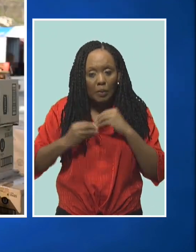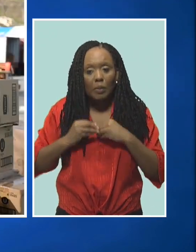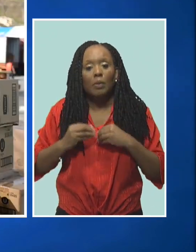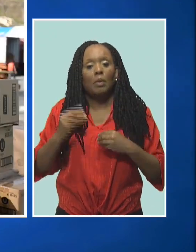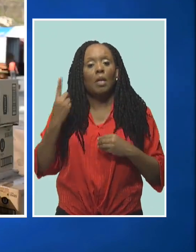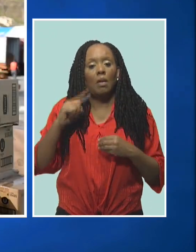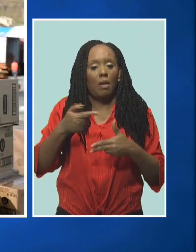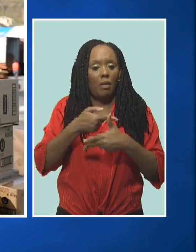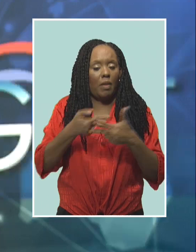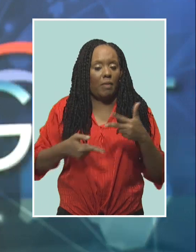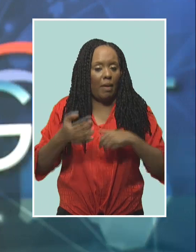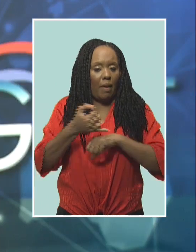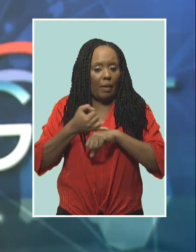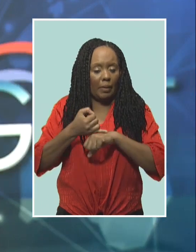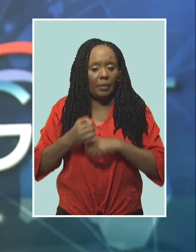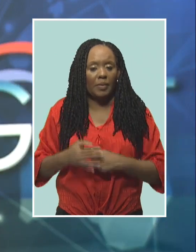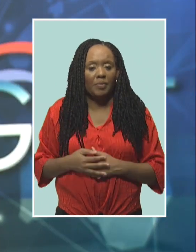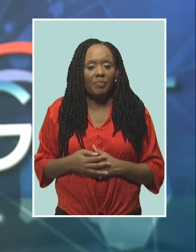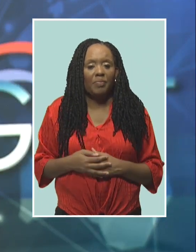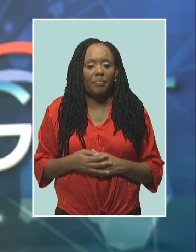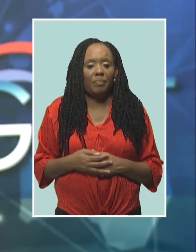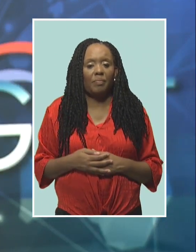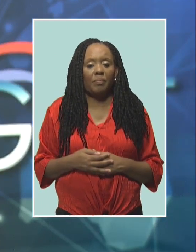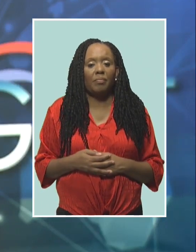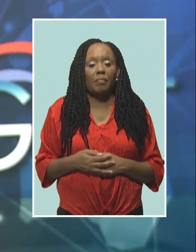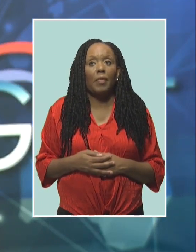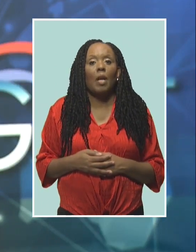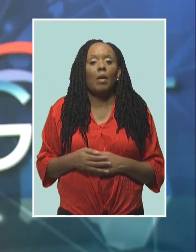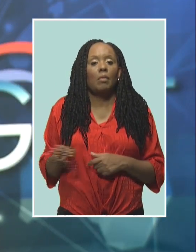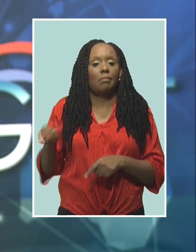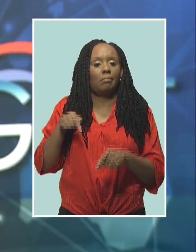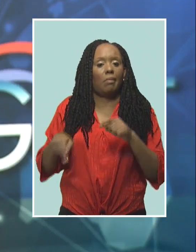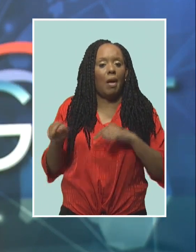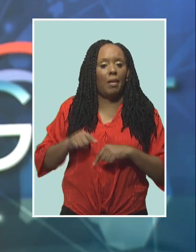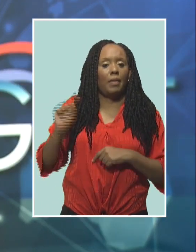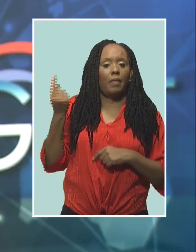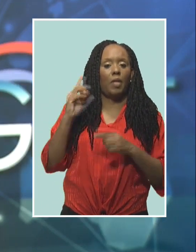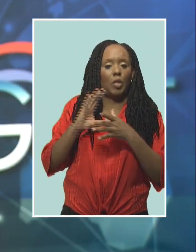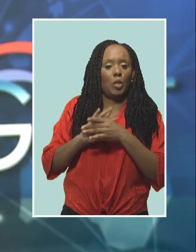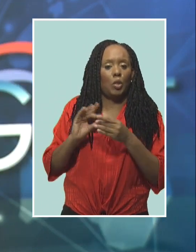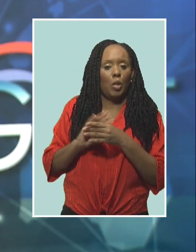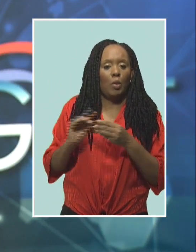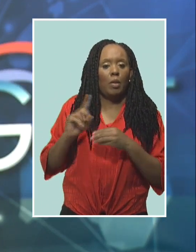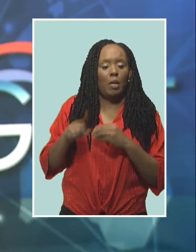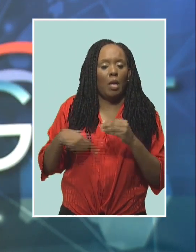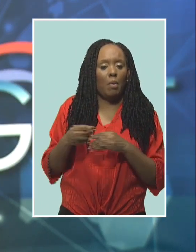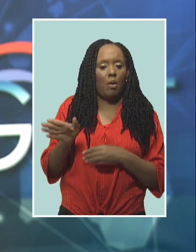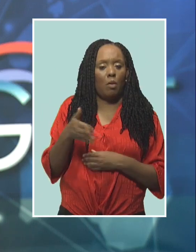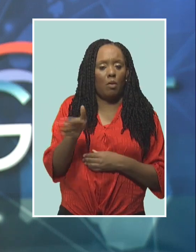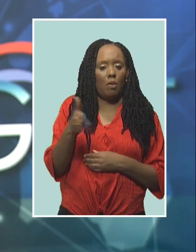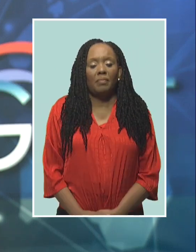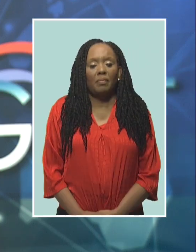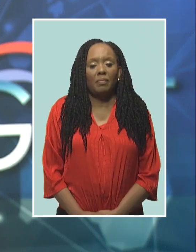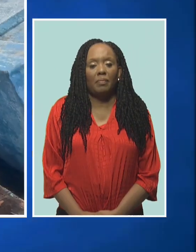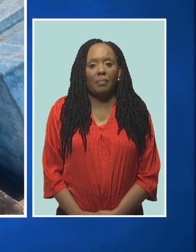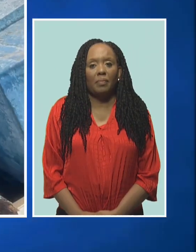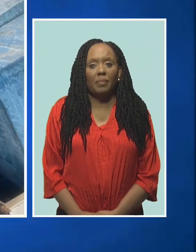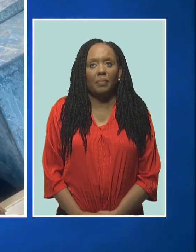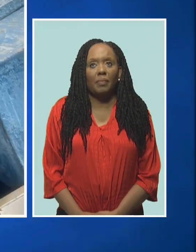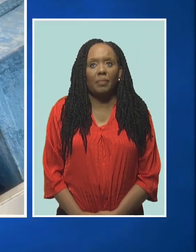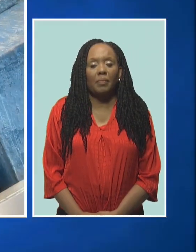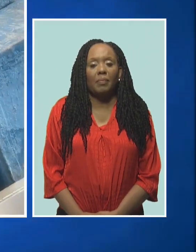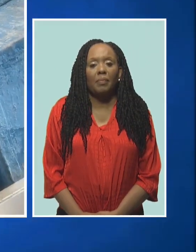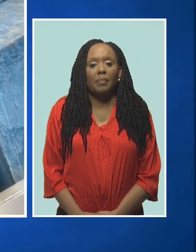3 member states. And we'll return now to that story concerning the local Fisherfolk organization. After